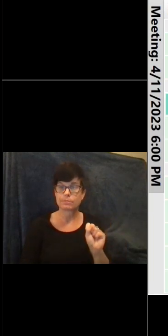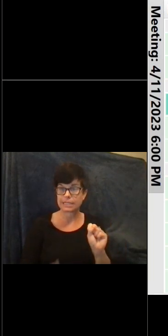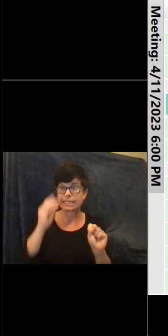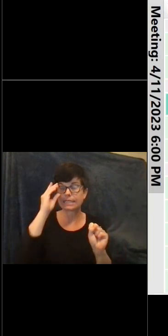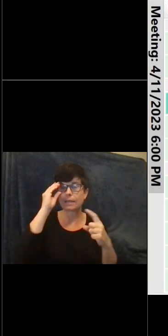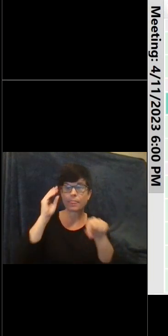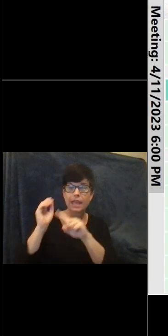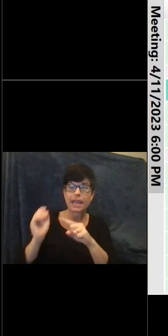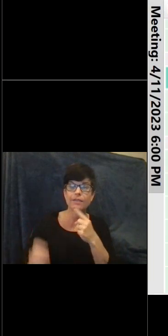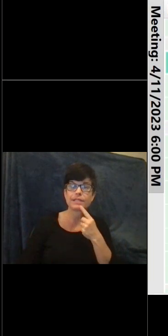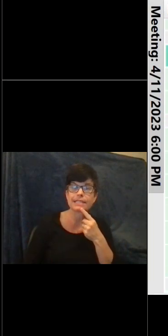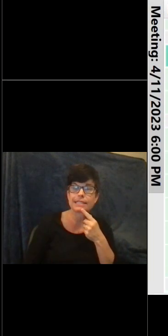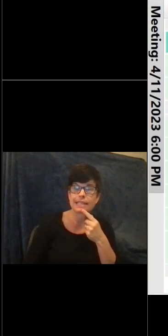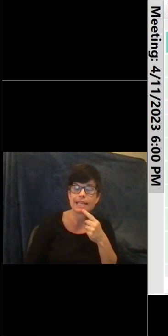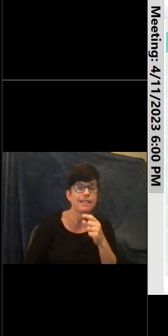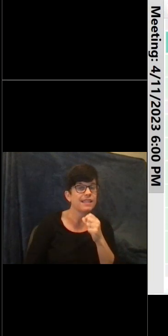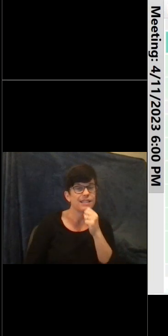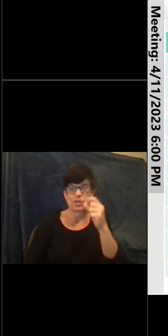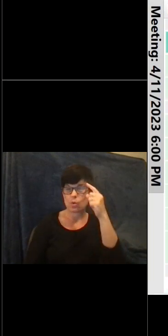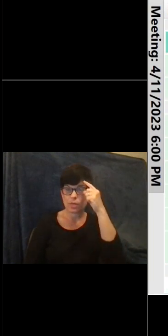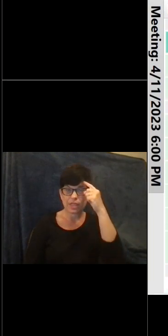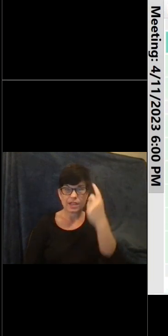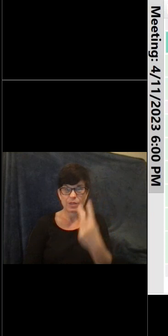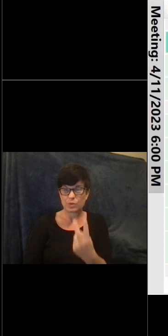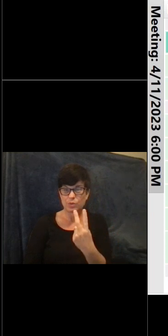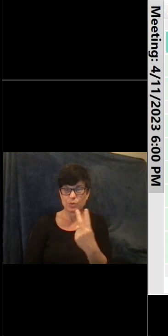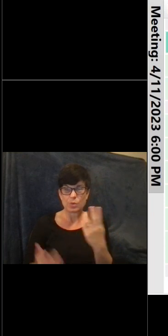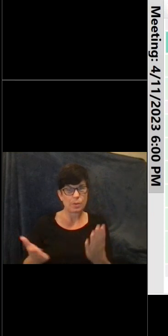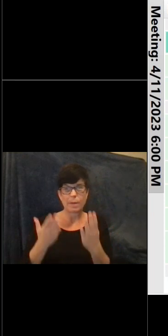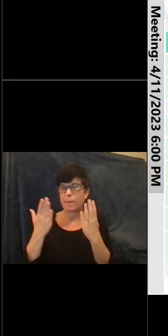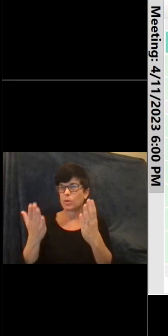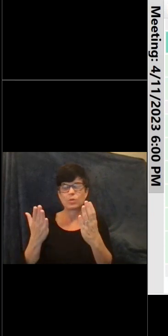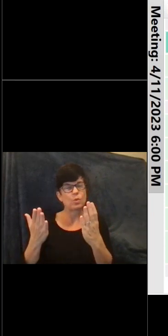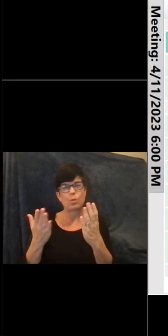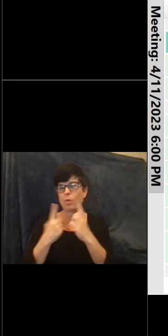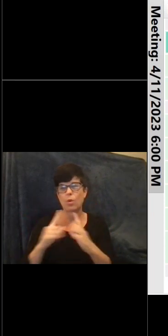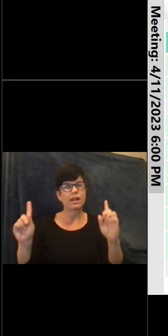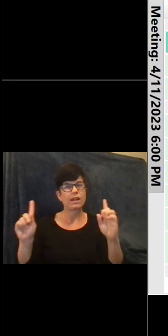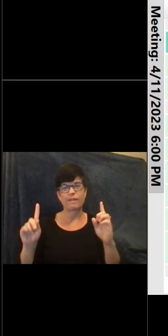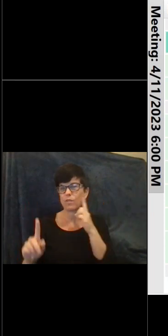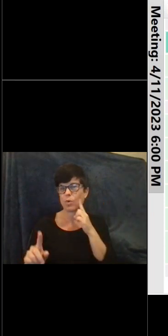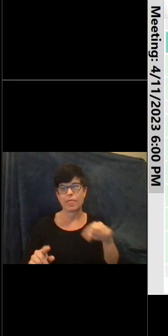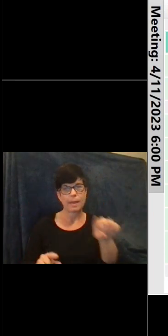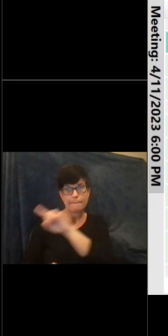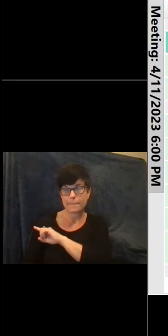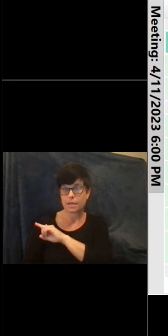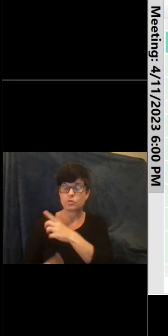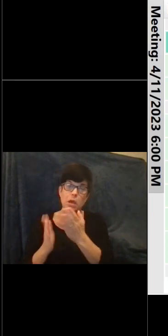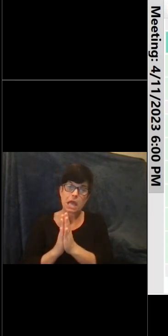they don't think that the two proposals are viable for them. I asked for a written,